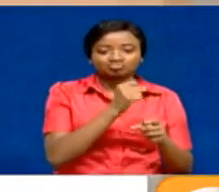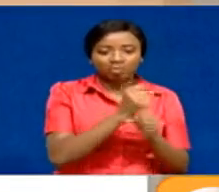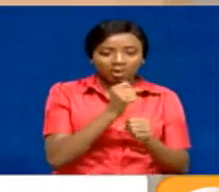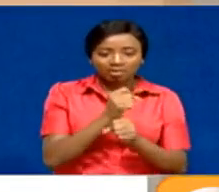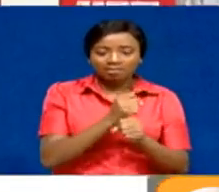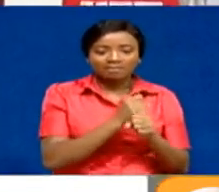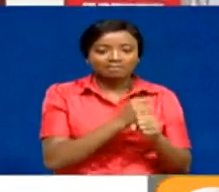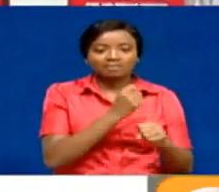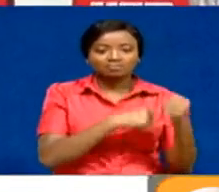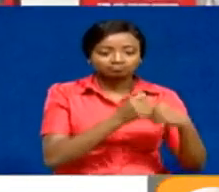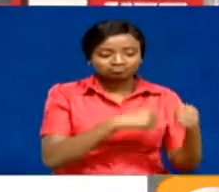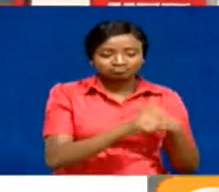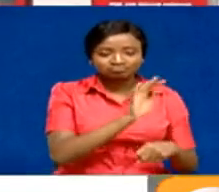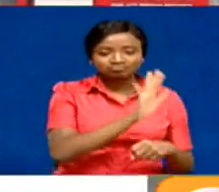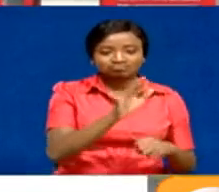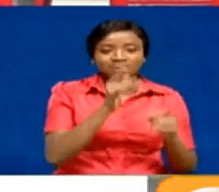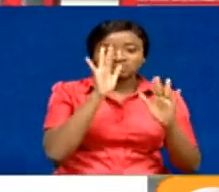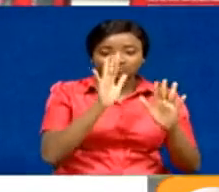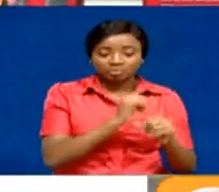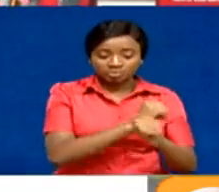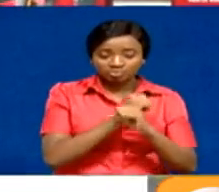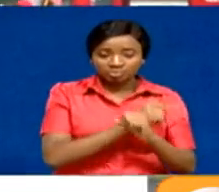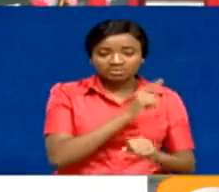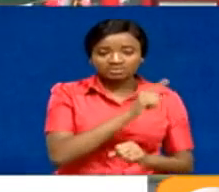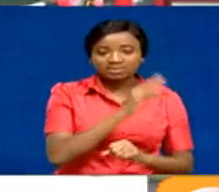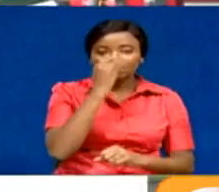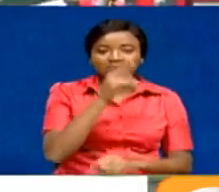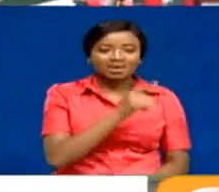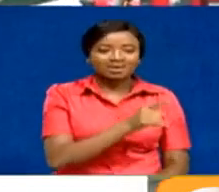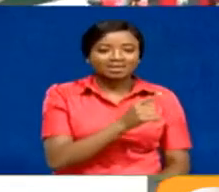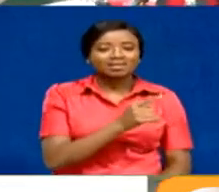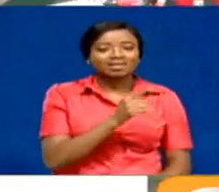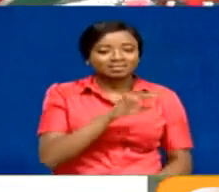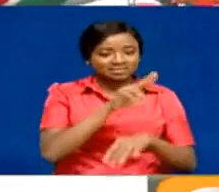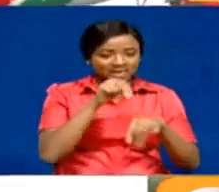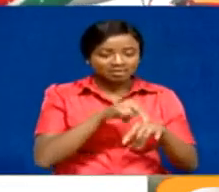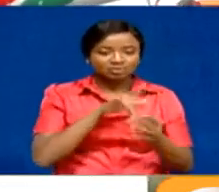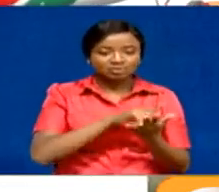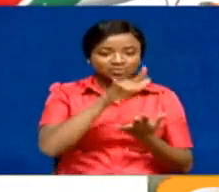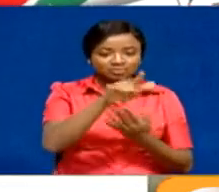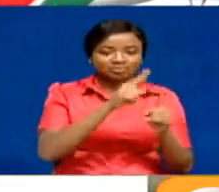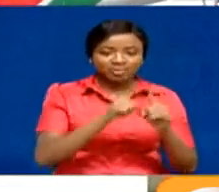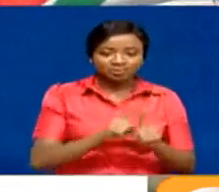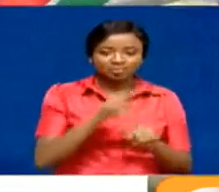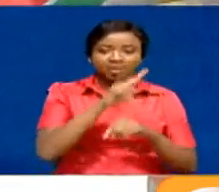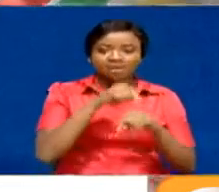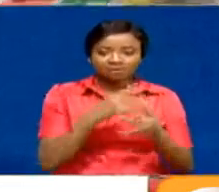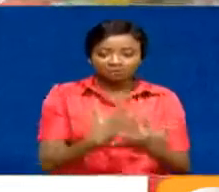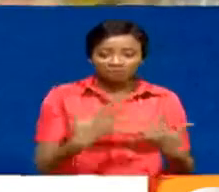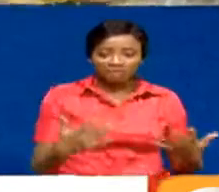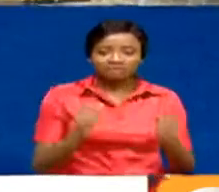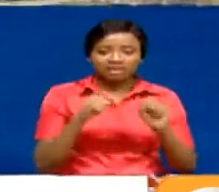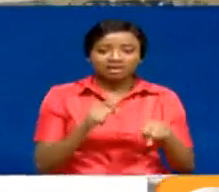the statement, Masharia says it is important to secure the airline as it is not only the national carrier but also a strategic national asset that